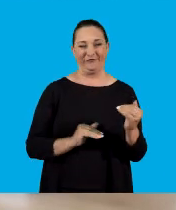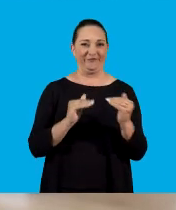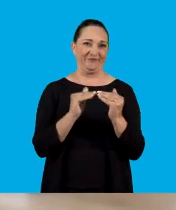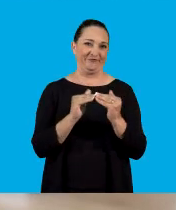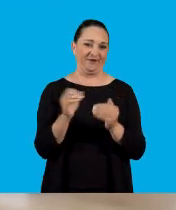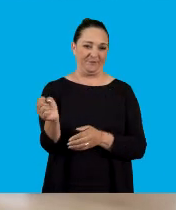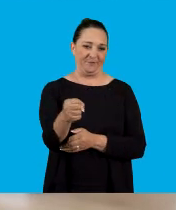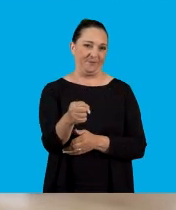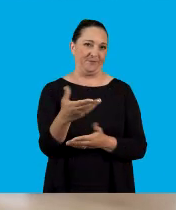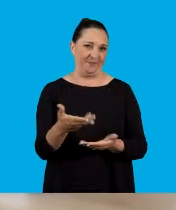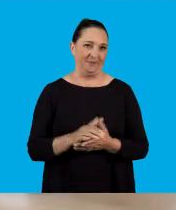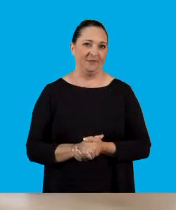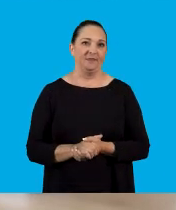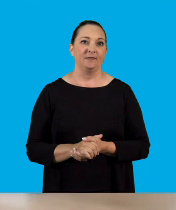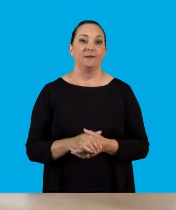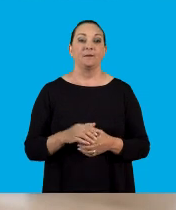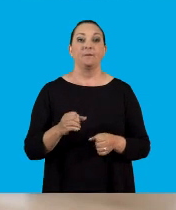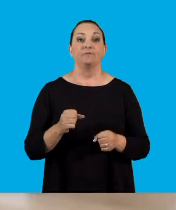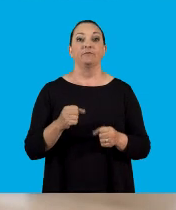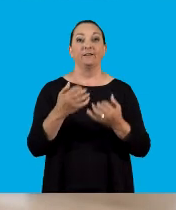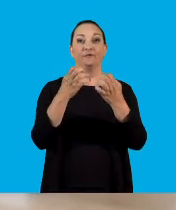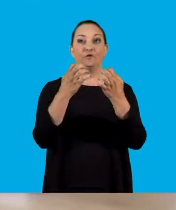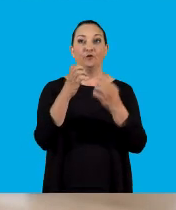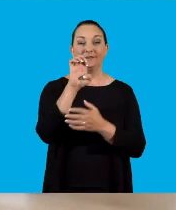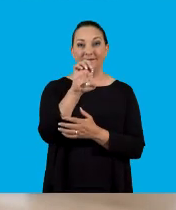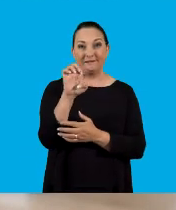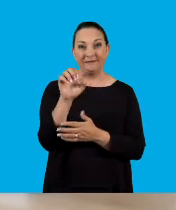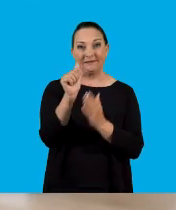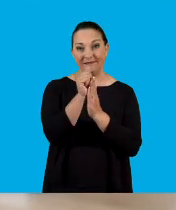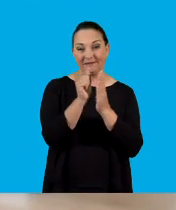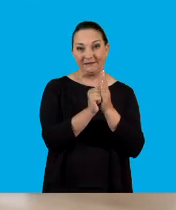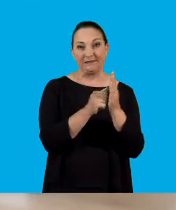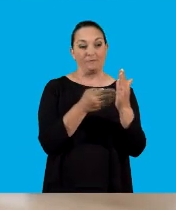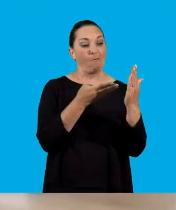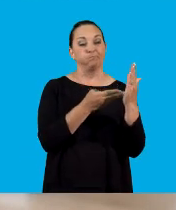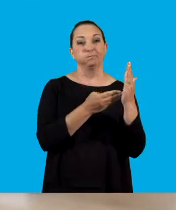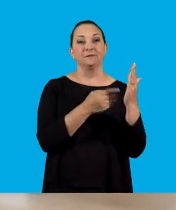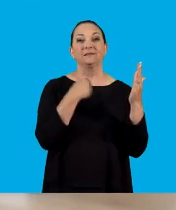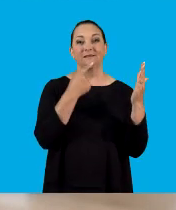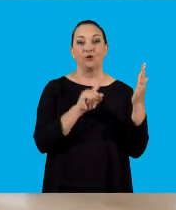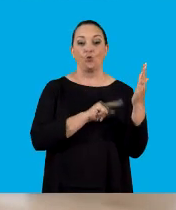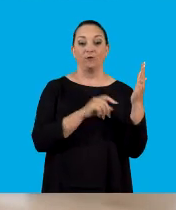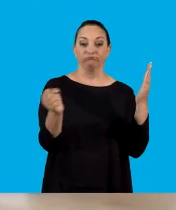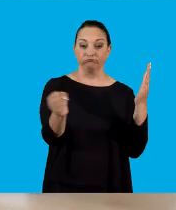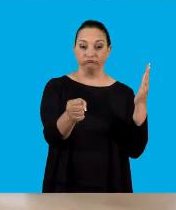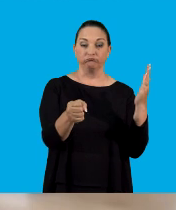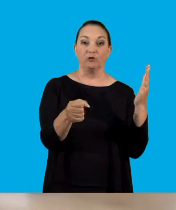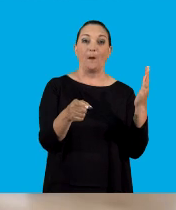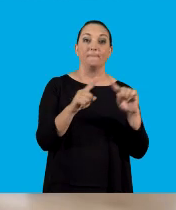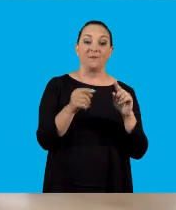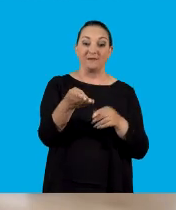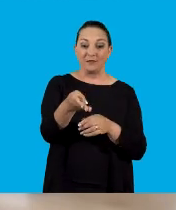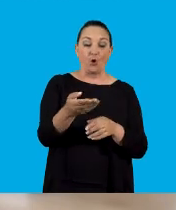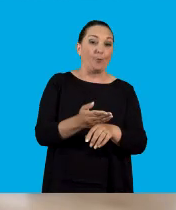of hiring. And they also have the Broad-Based Black Economic Empowerment Act, which also has the need to hire those who were